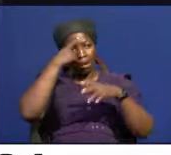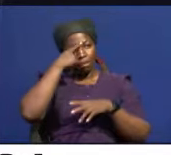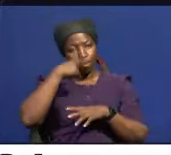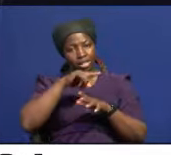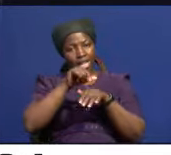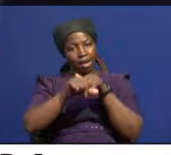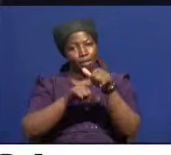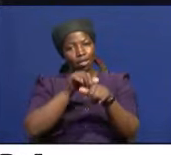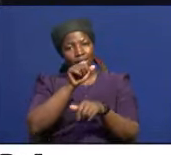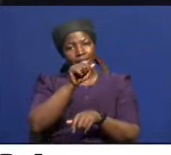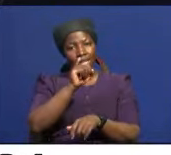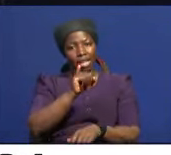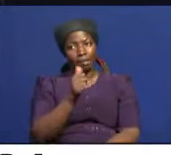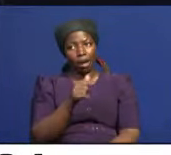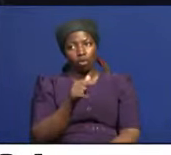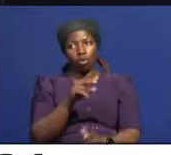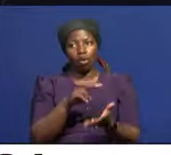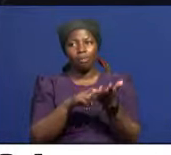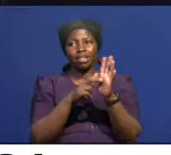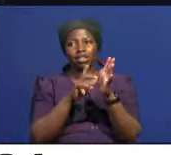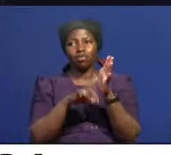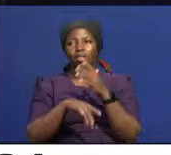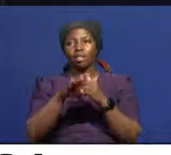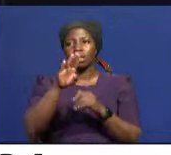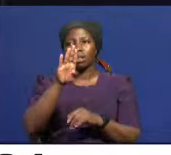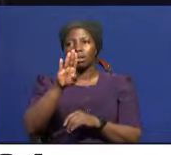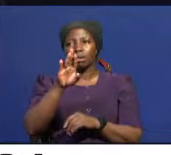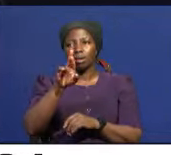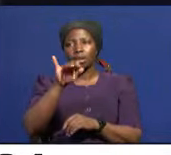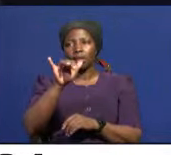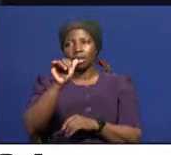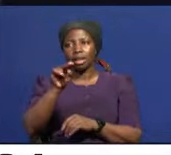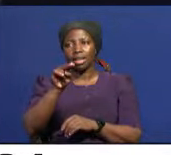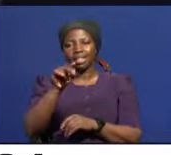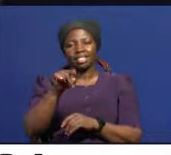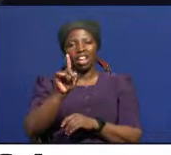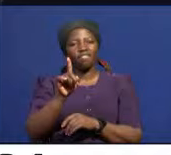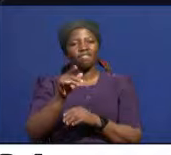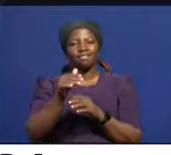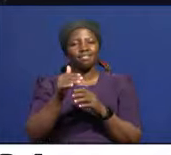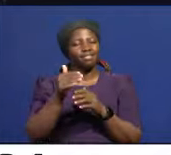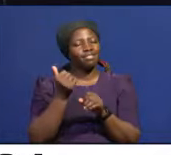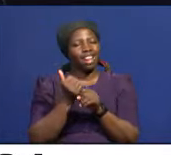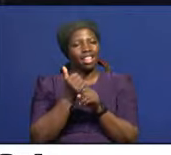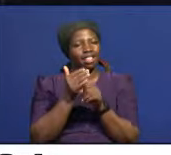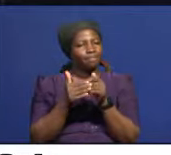AI. Meaning, Brian is ahead of the government of Kenya.